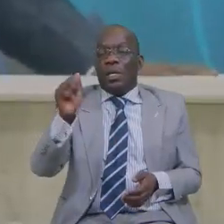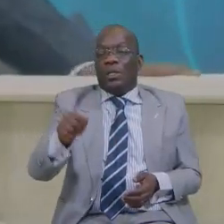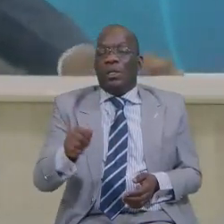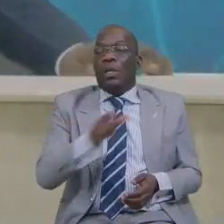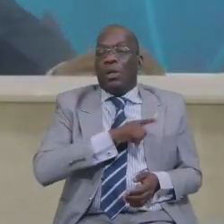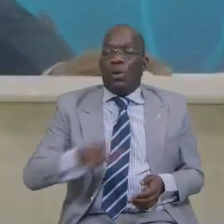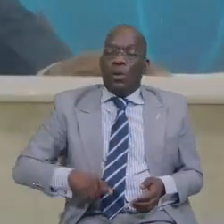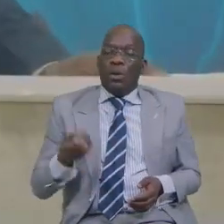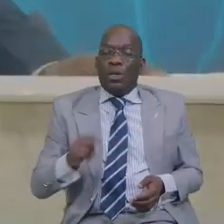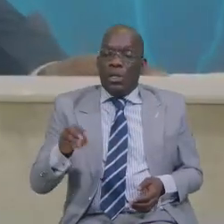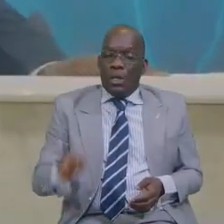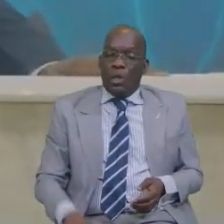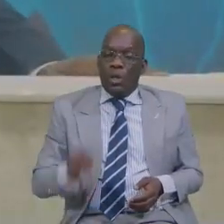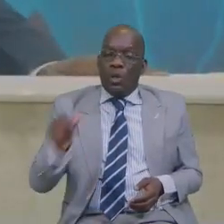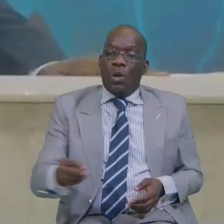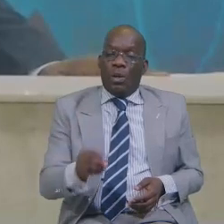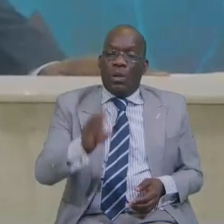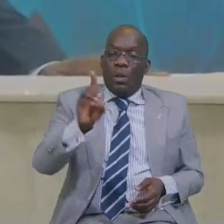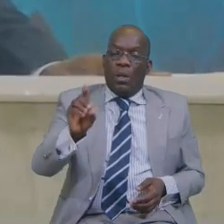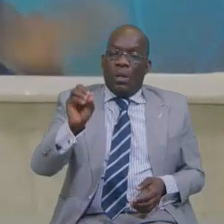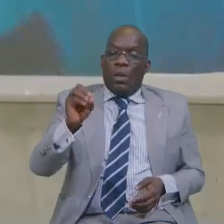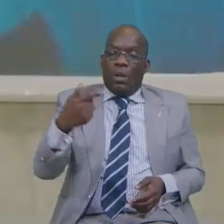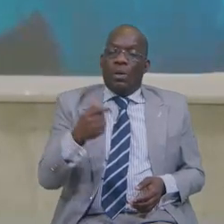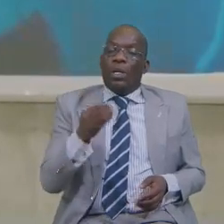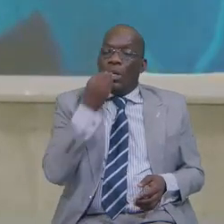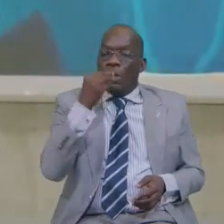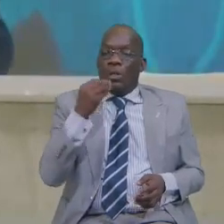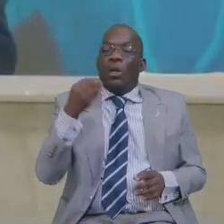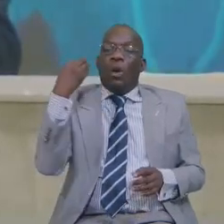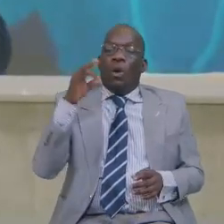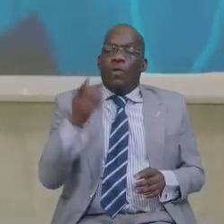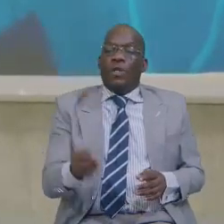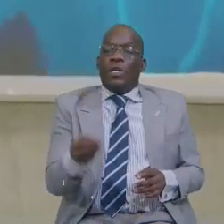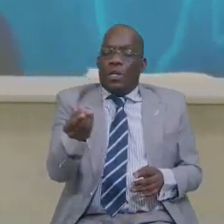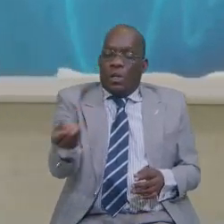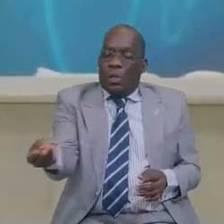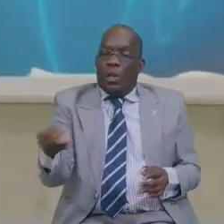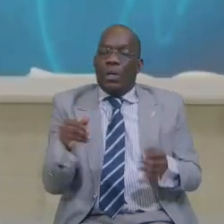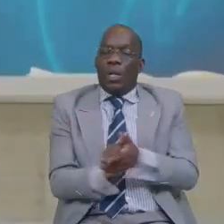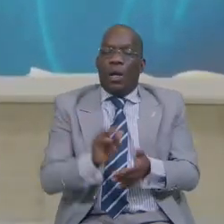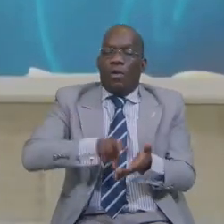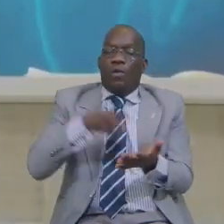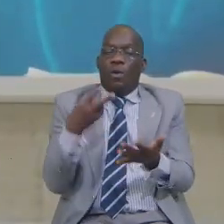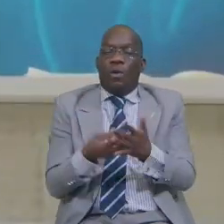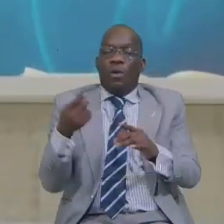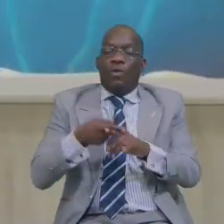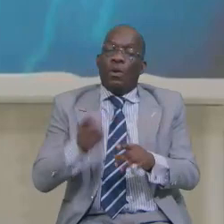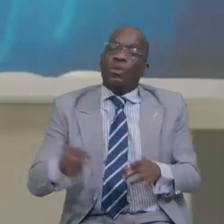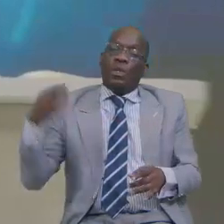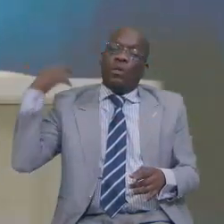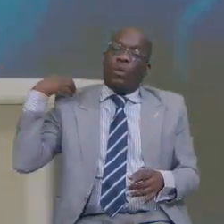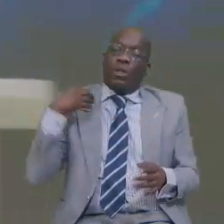of the crumbs that fall from the master's table. And Jesus said, great is your faith. And